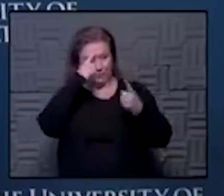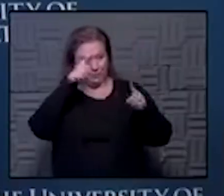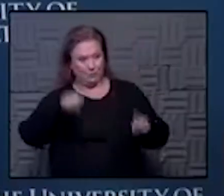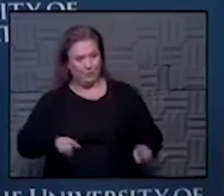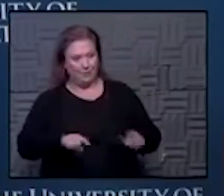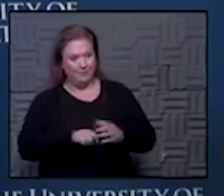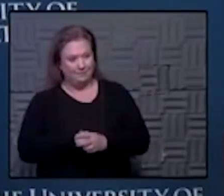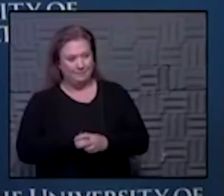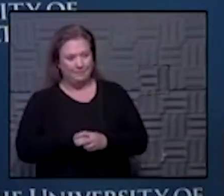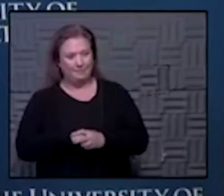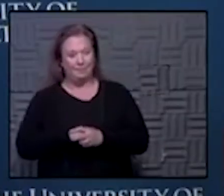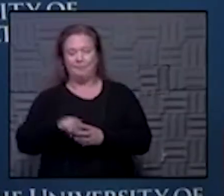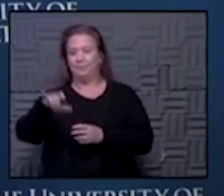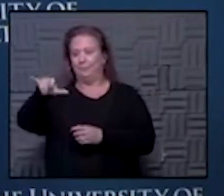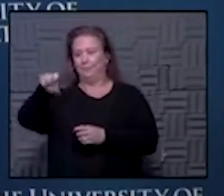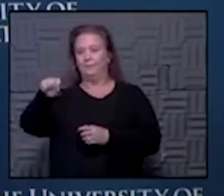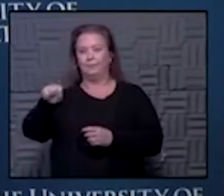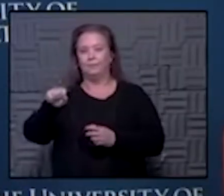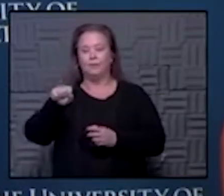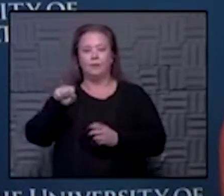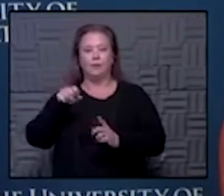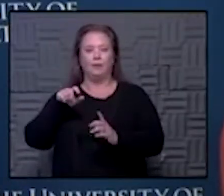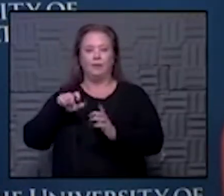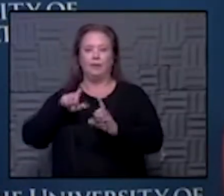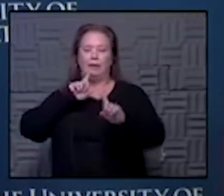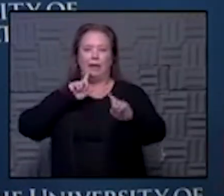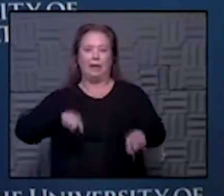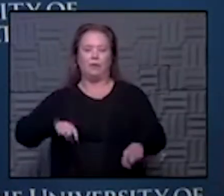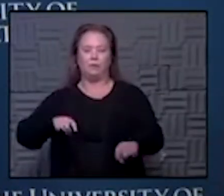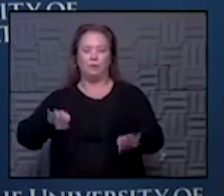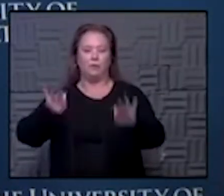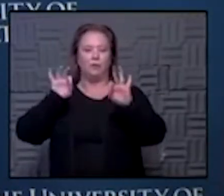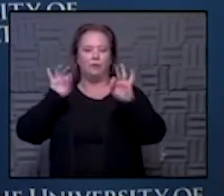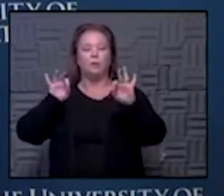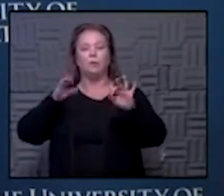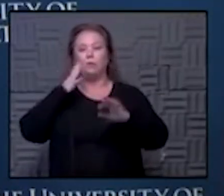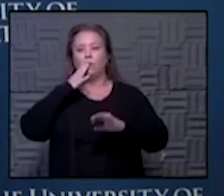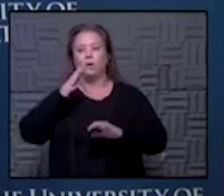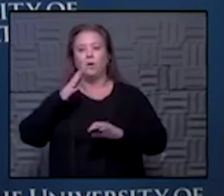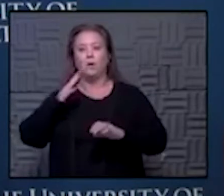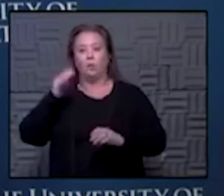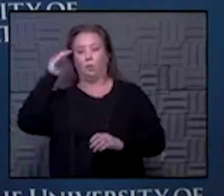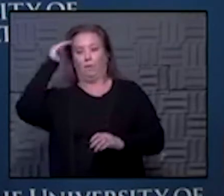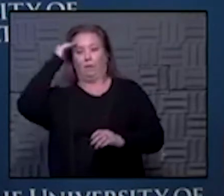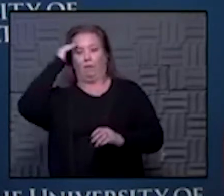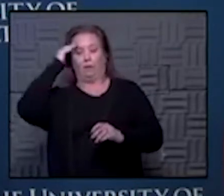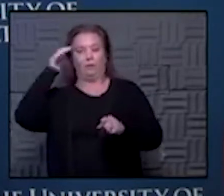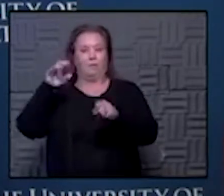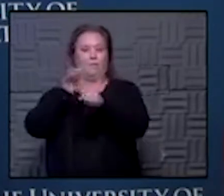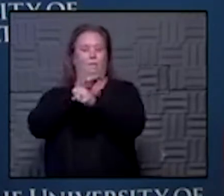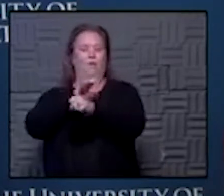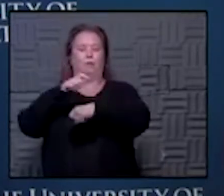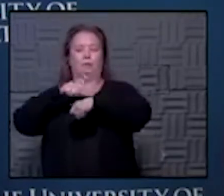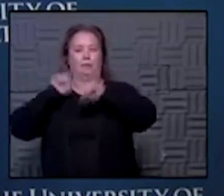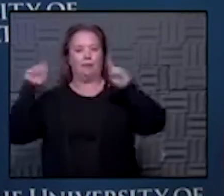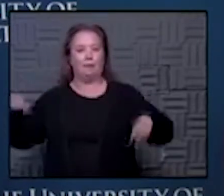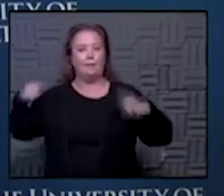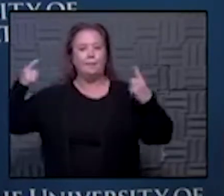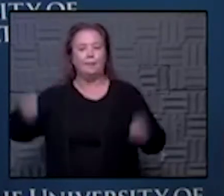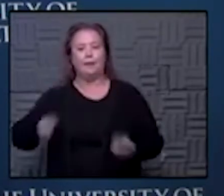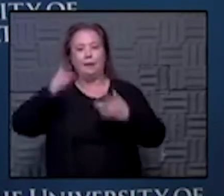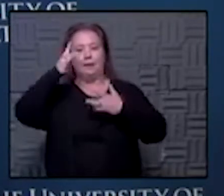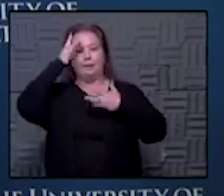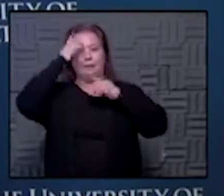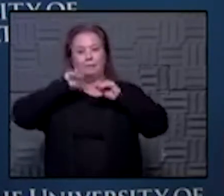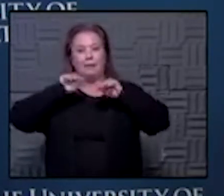want to add? Yeah, I think he answered that question really, really well. And I think we've acknowledged the entire time during this pandemic that what we know today